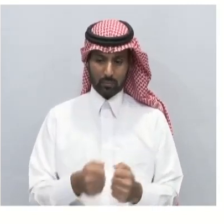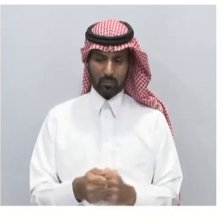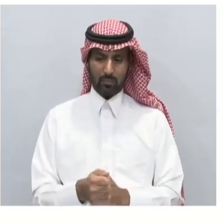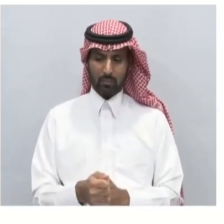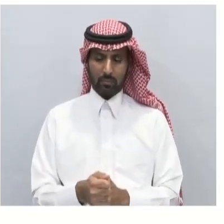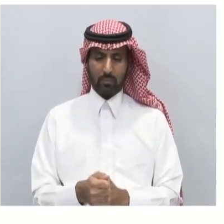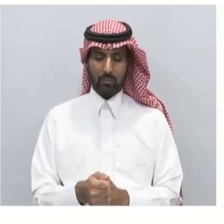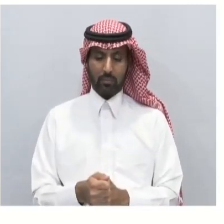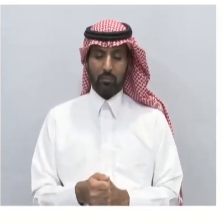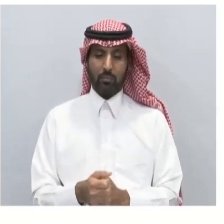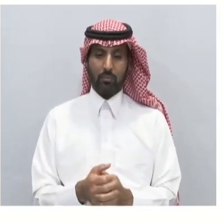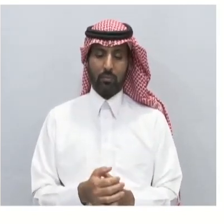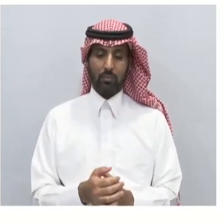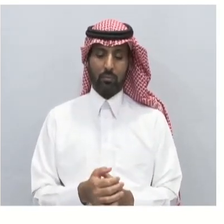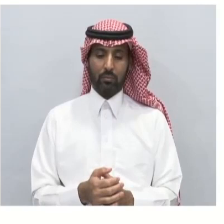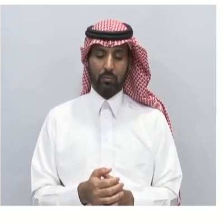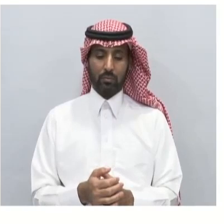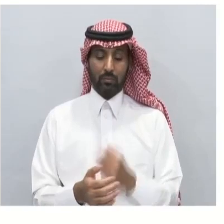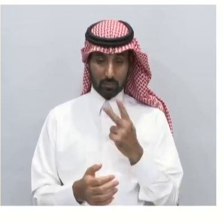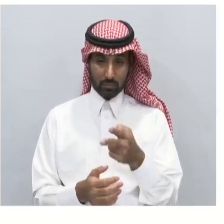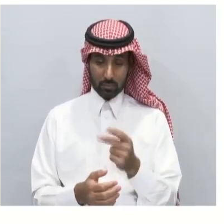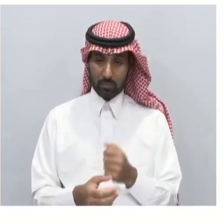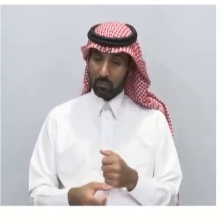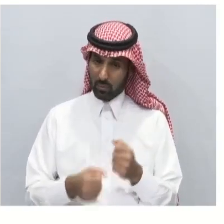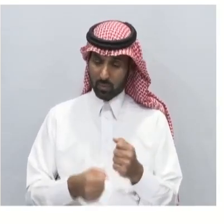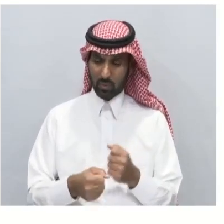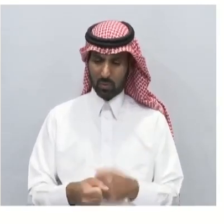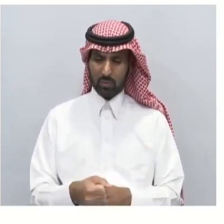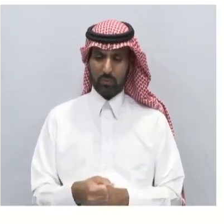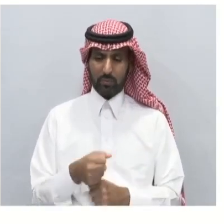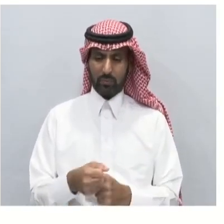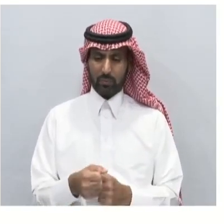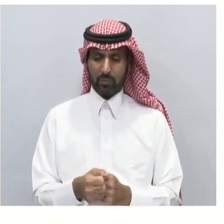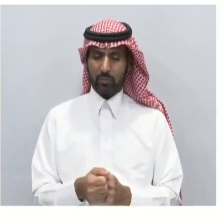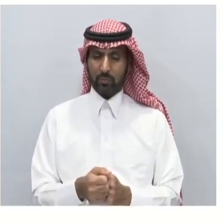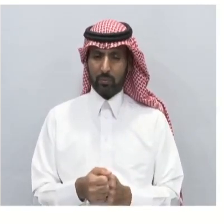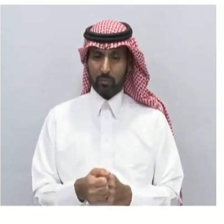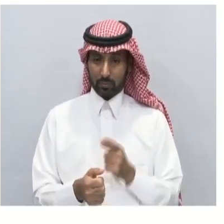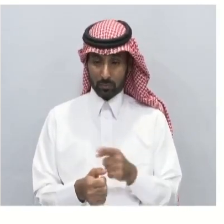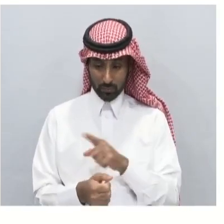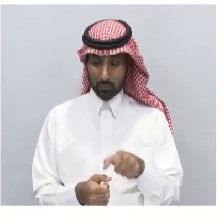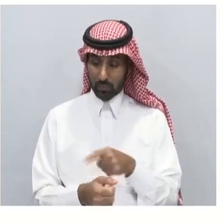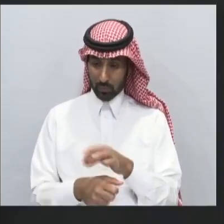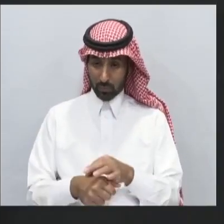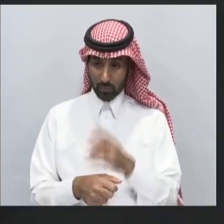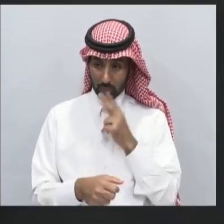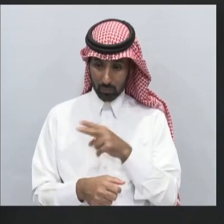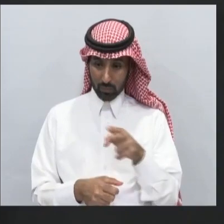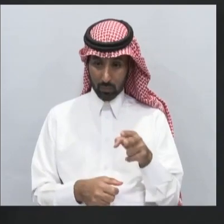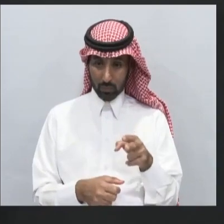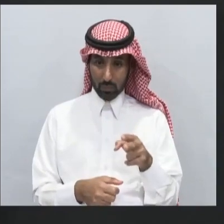shaking their hands. Do you think it's common for people to shake hands or it isn't